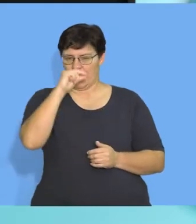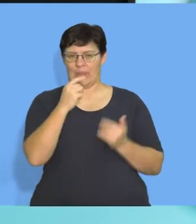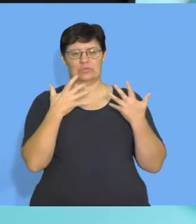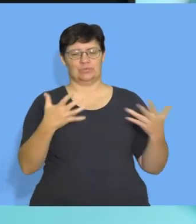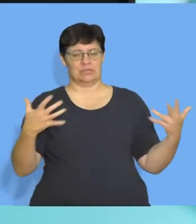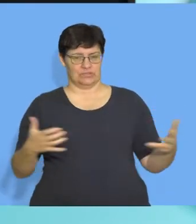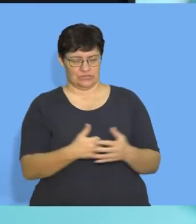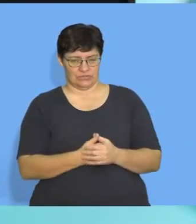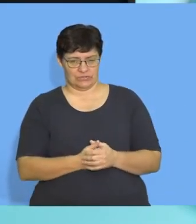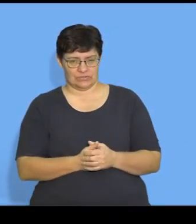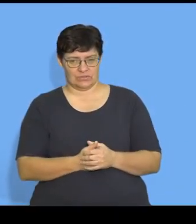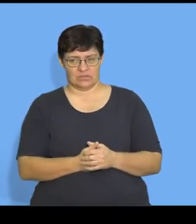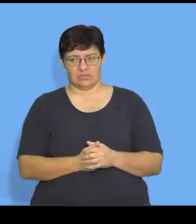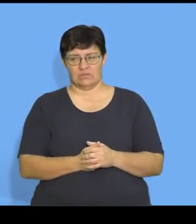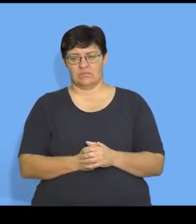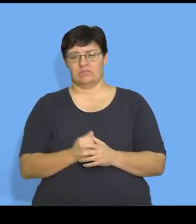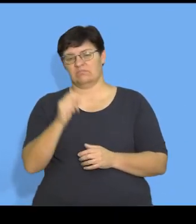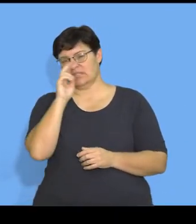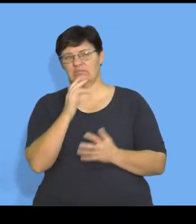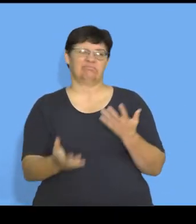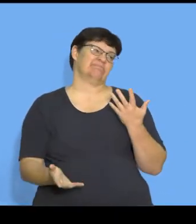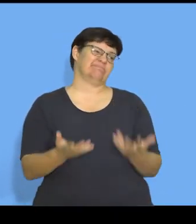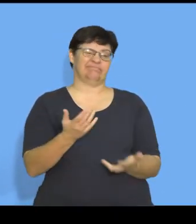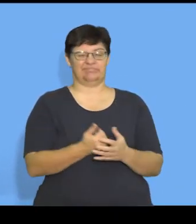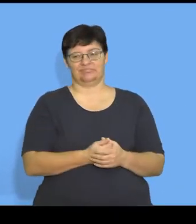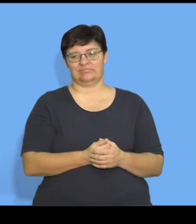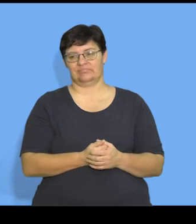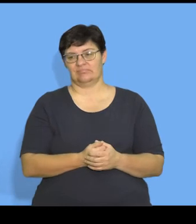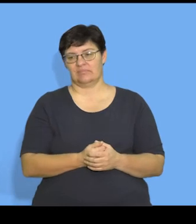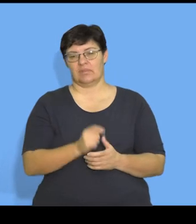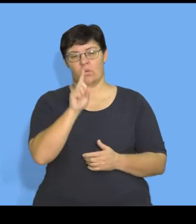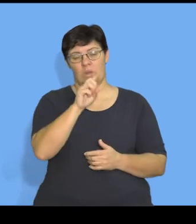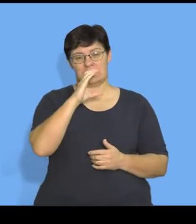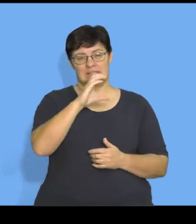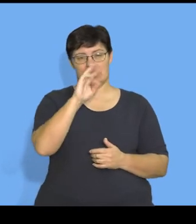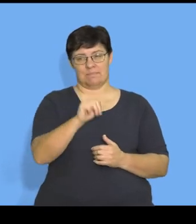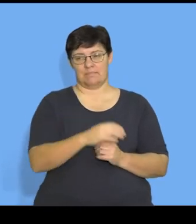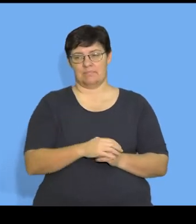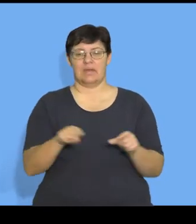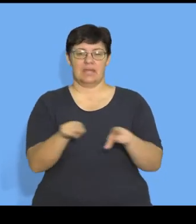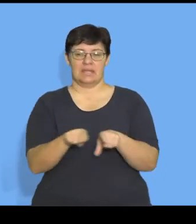here you would probably need to go something like 1 centimeter is